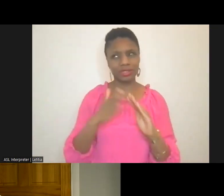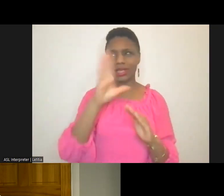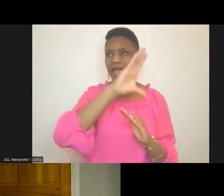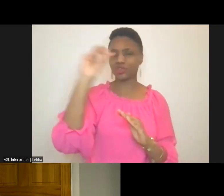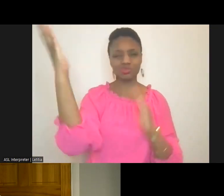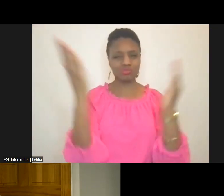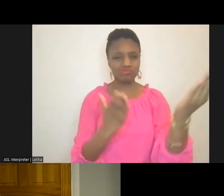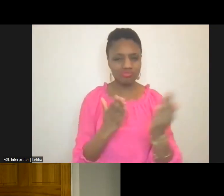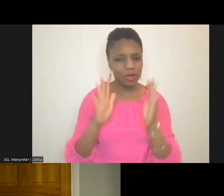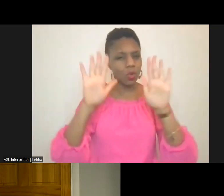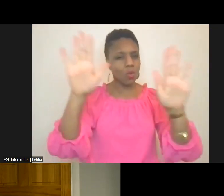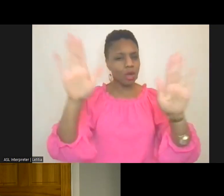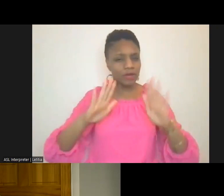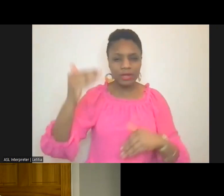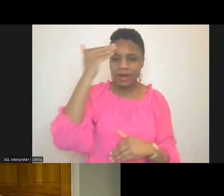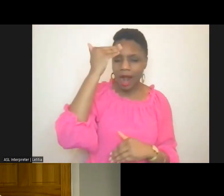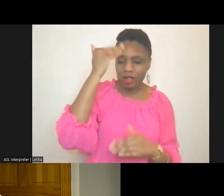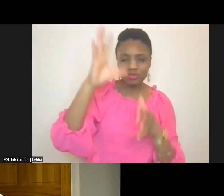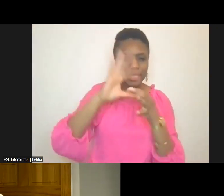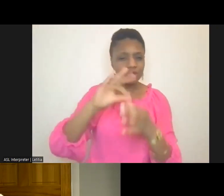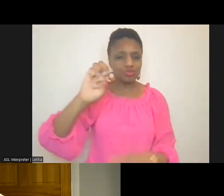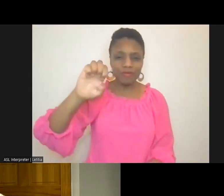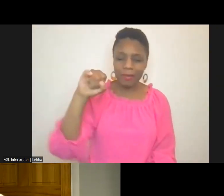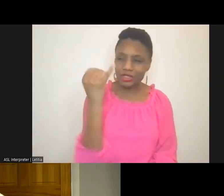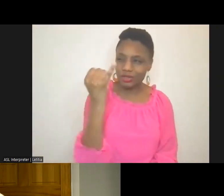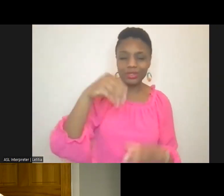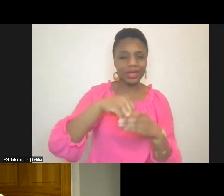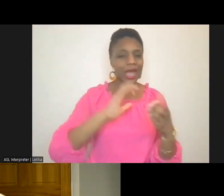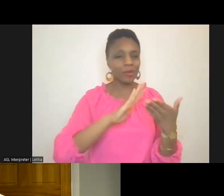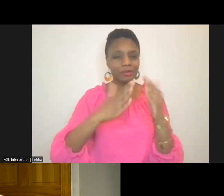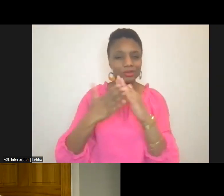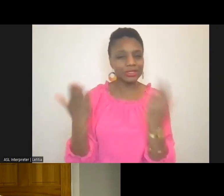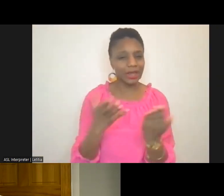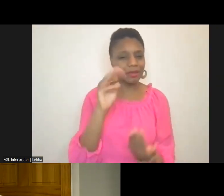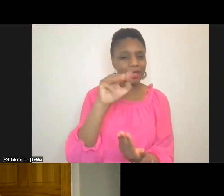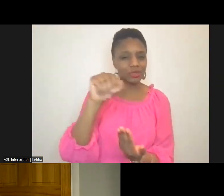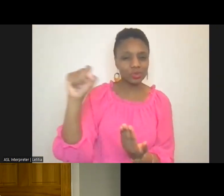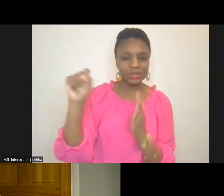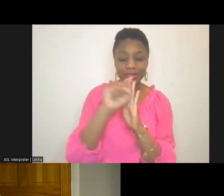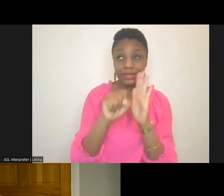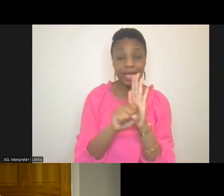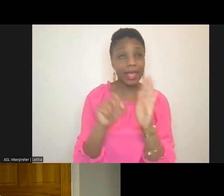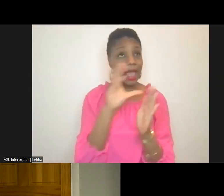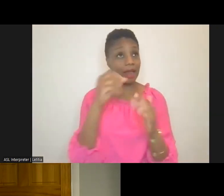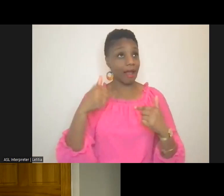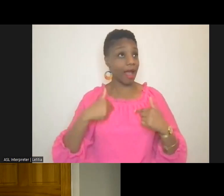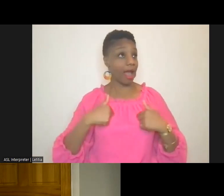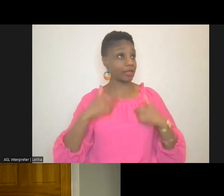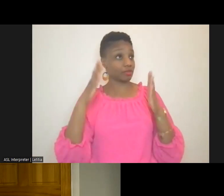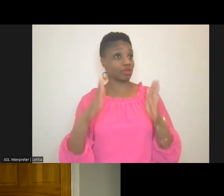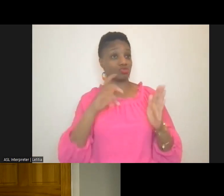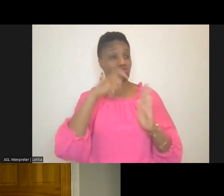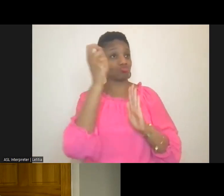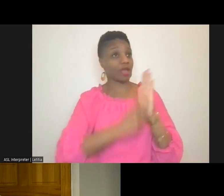knowledge of different areas of environmental justice in our communities in Massachusetts, And I really, as one of the drafters of this,